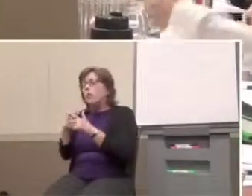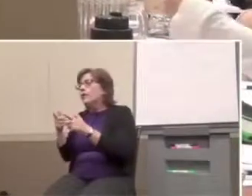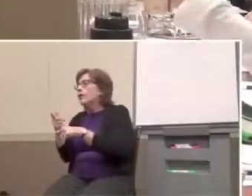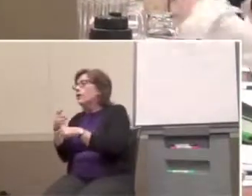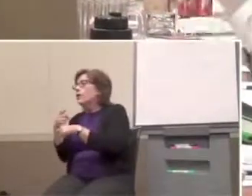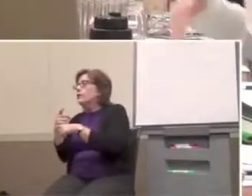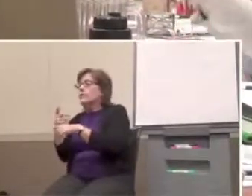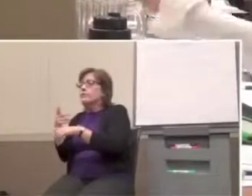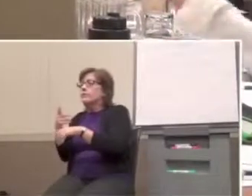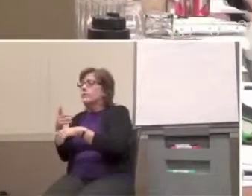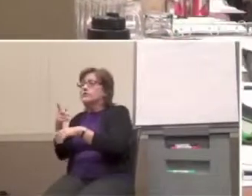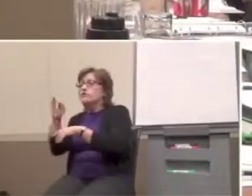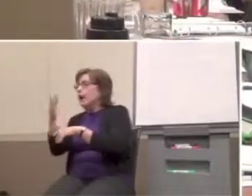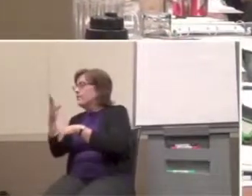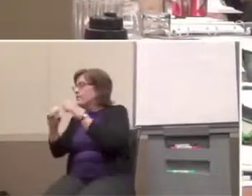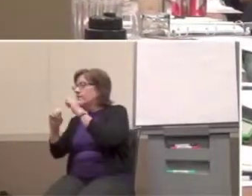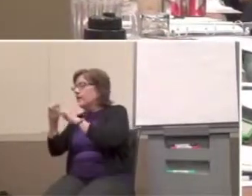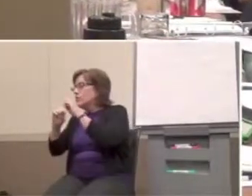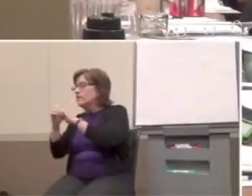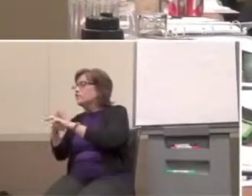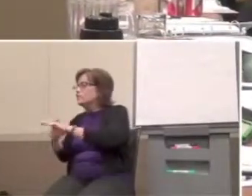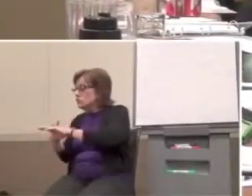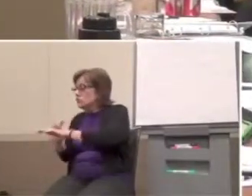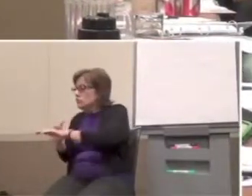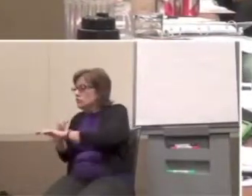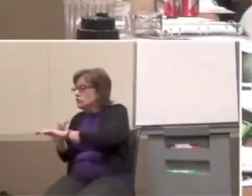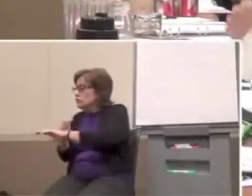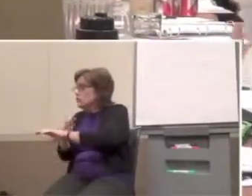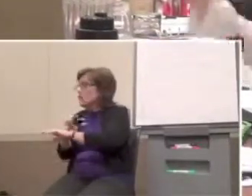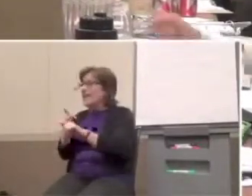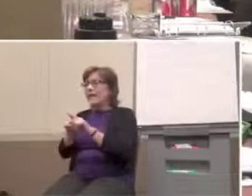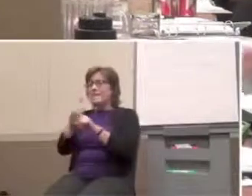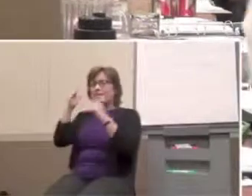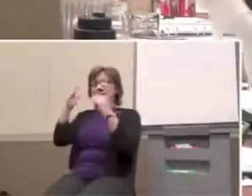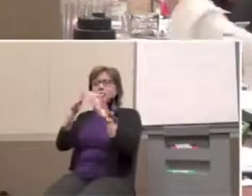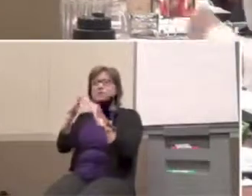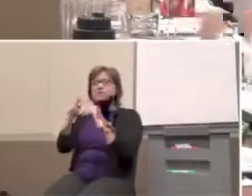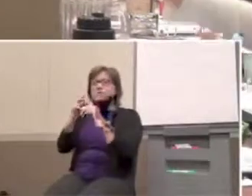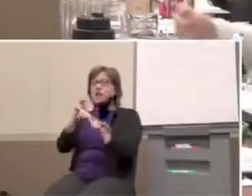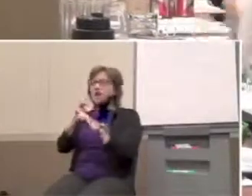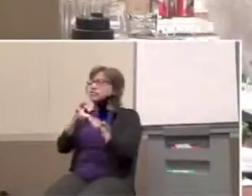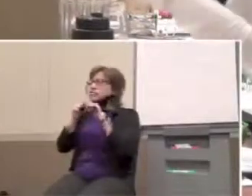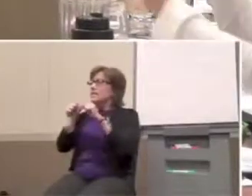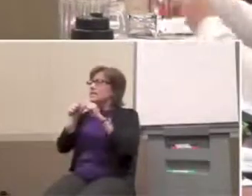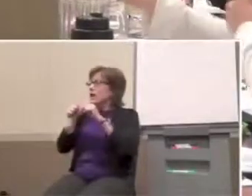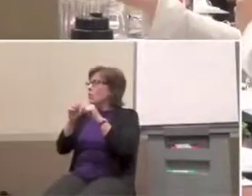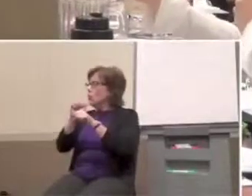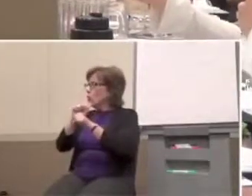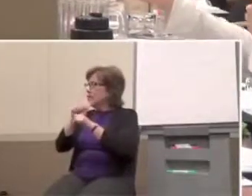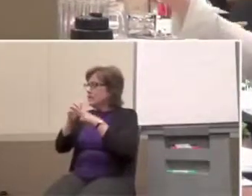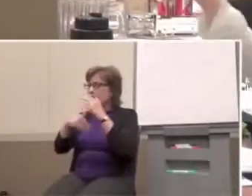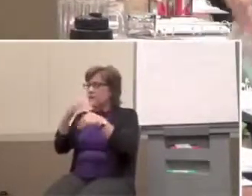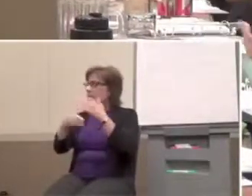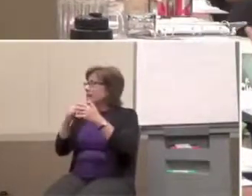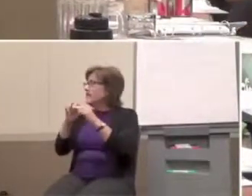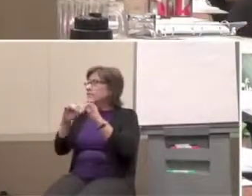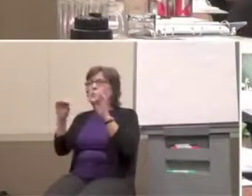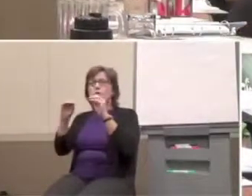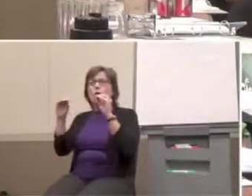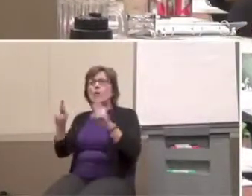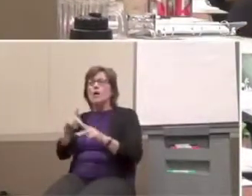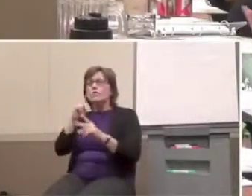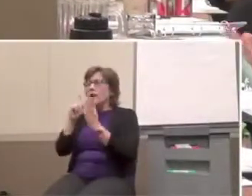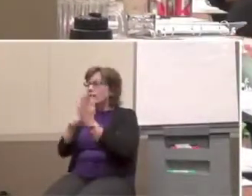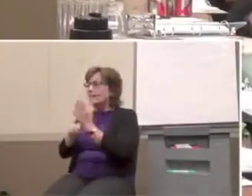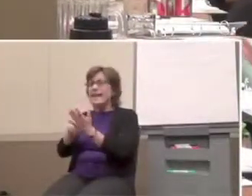and you're making all this progress. As adults, it's hard for us to like keep working on that progress all that time if no one's recognizing it. As a